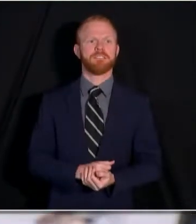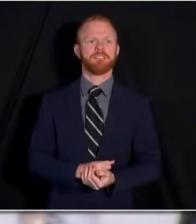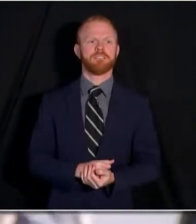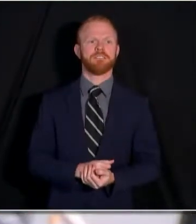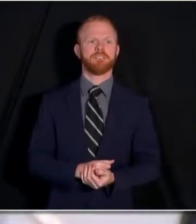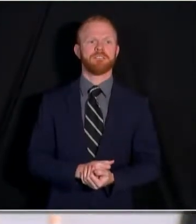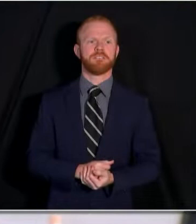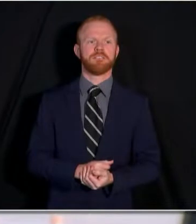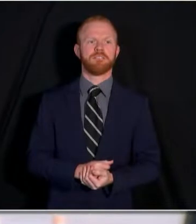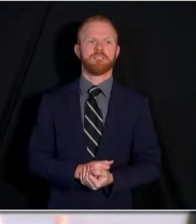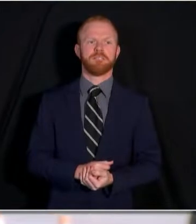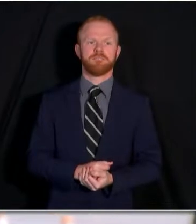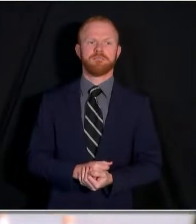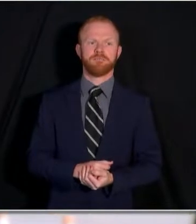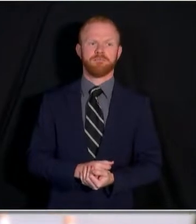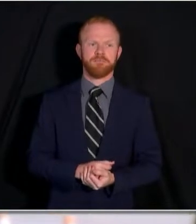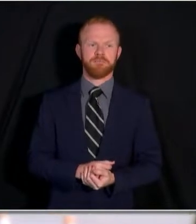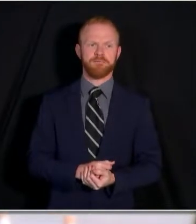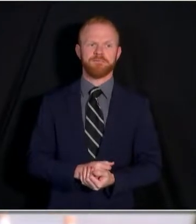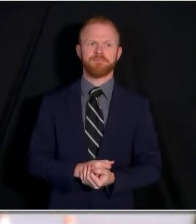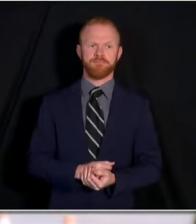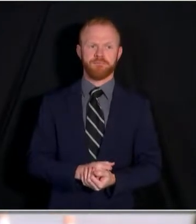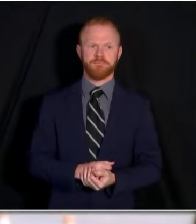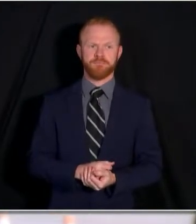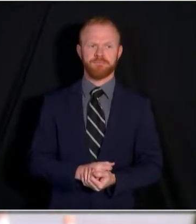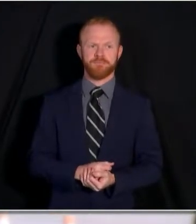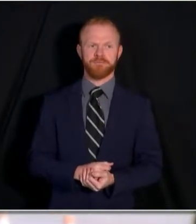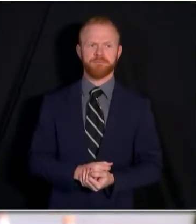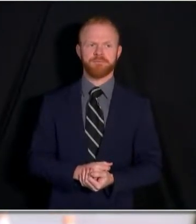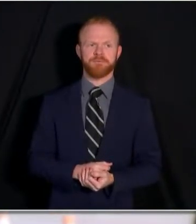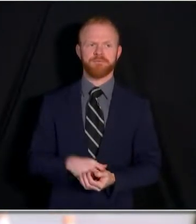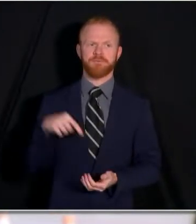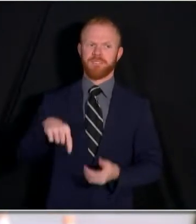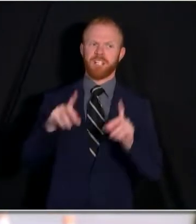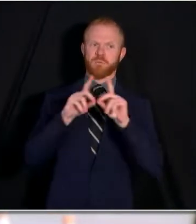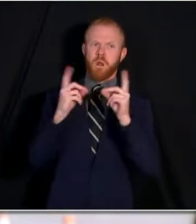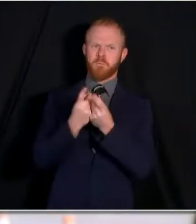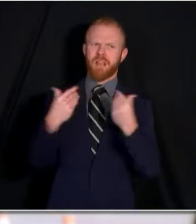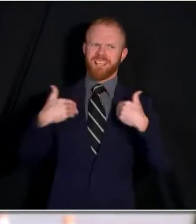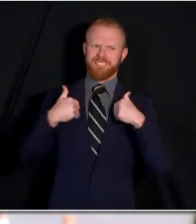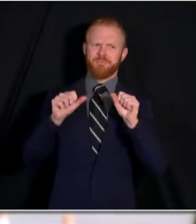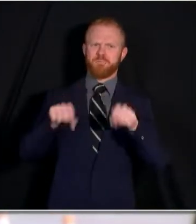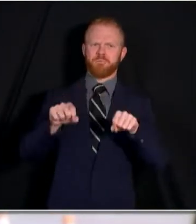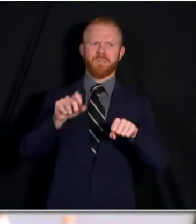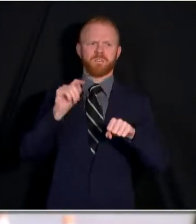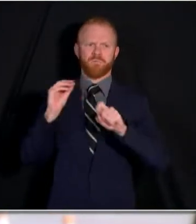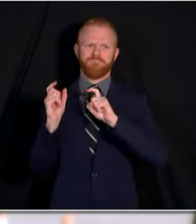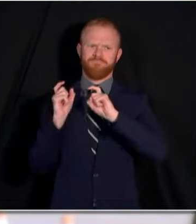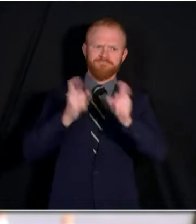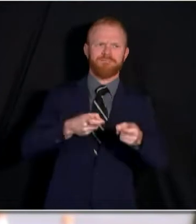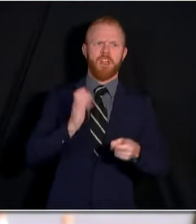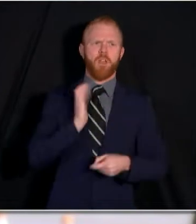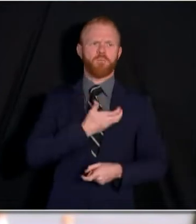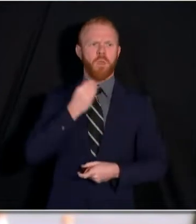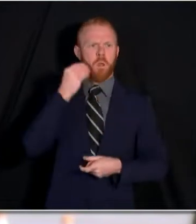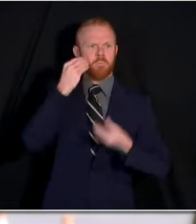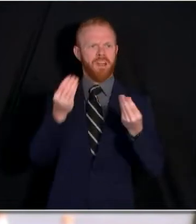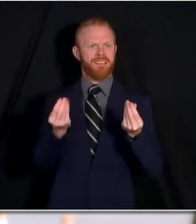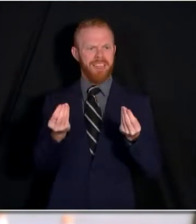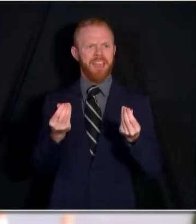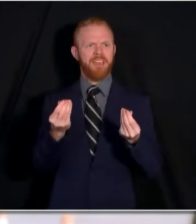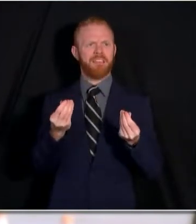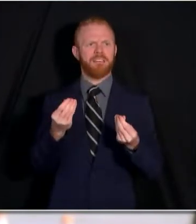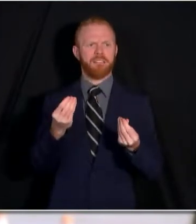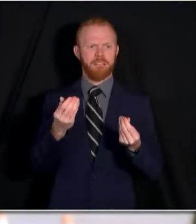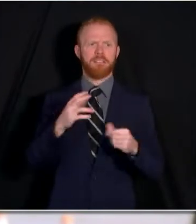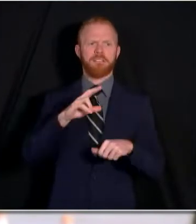clear. The department has capacity and capability to contribute to our homeland's effort to fight COVID. That's exactly what we're